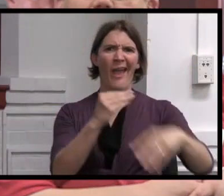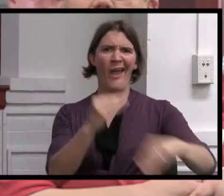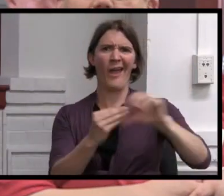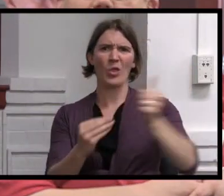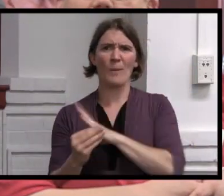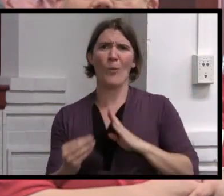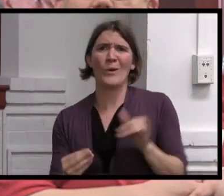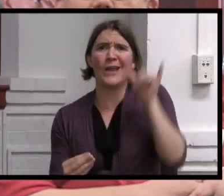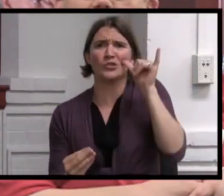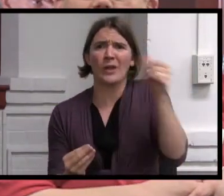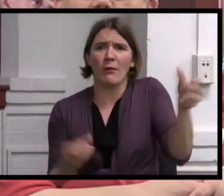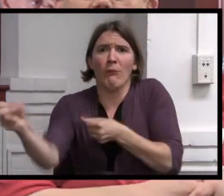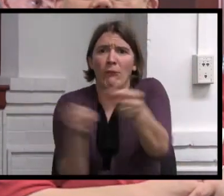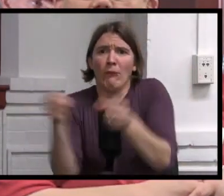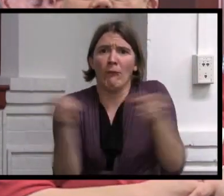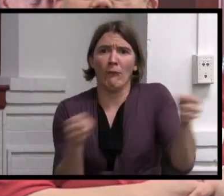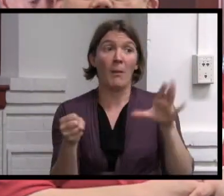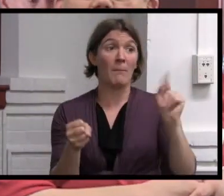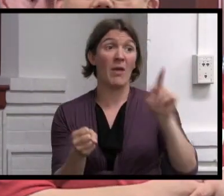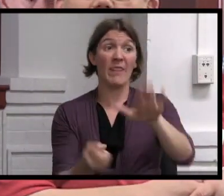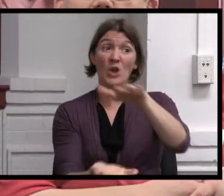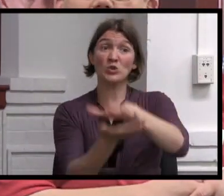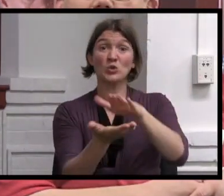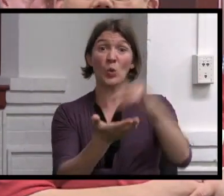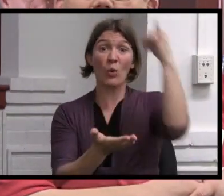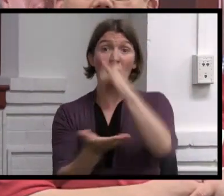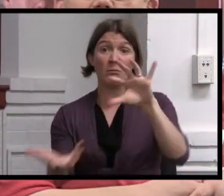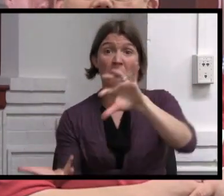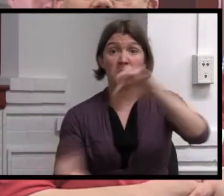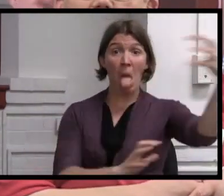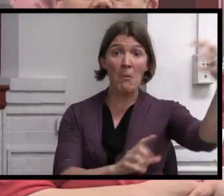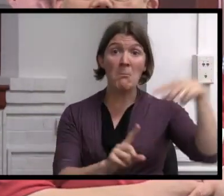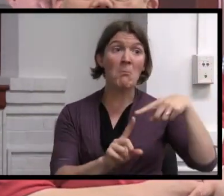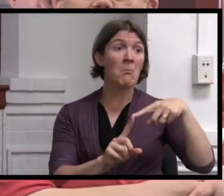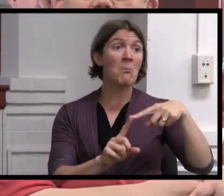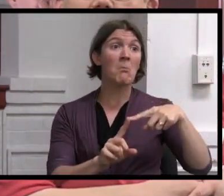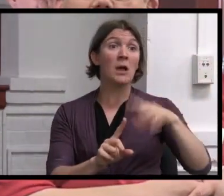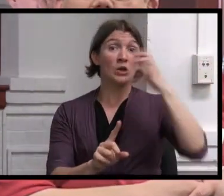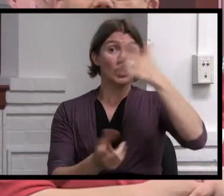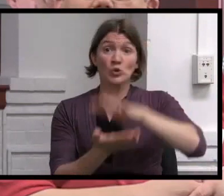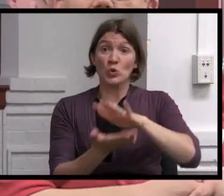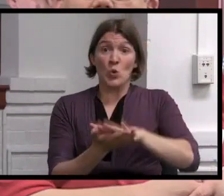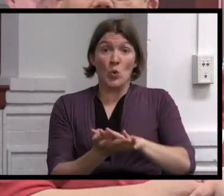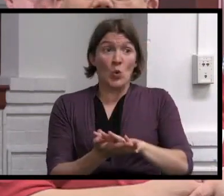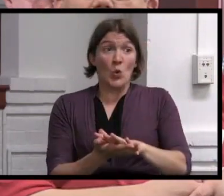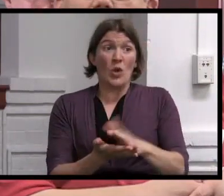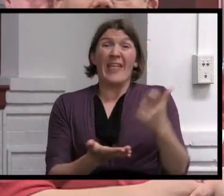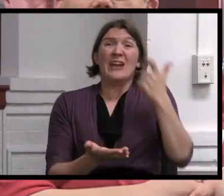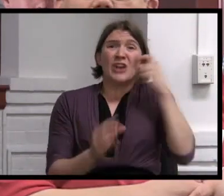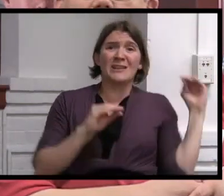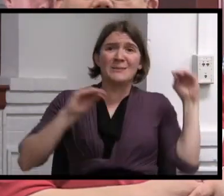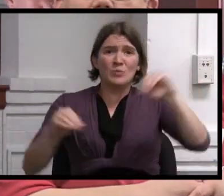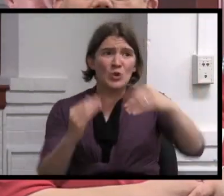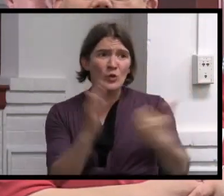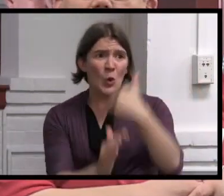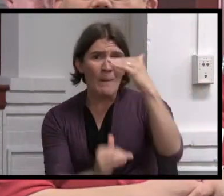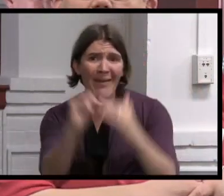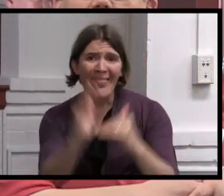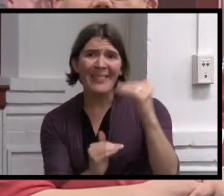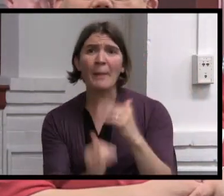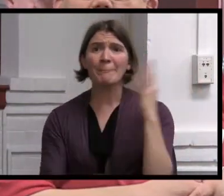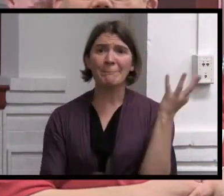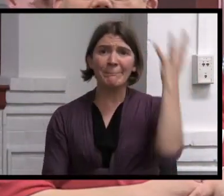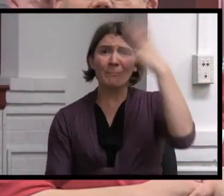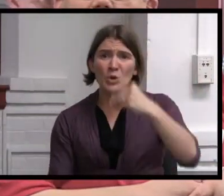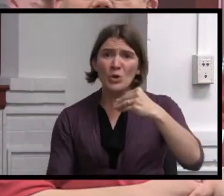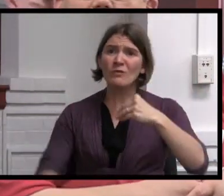members yesterday, but the school is in a state of crisis. They've simply, they've just moved into their new building, beautiful building off